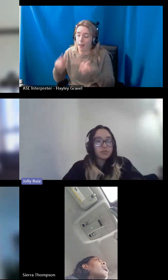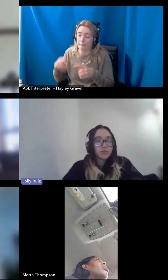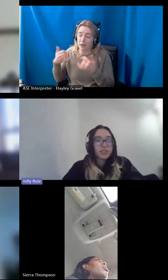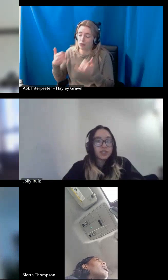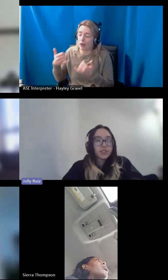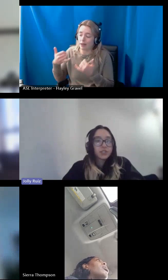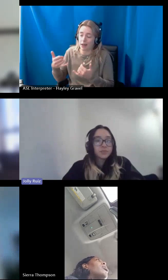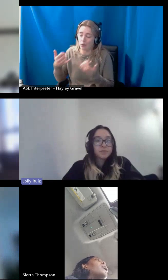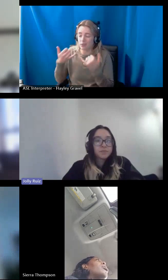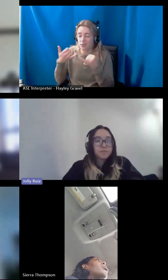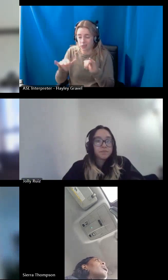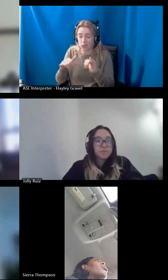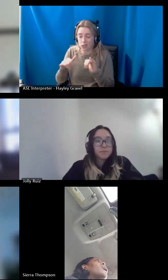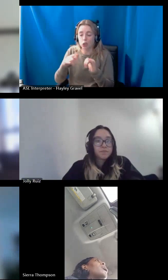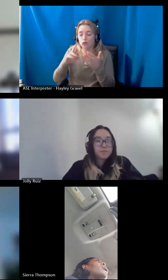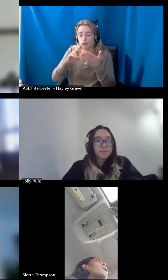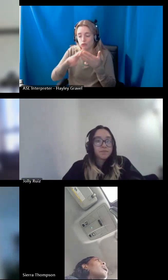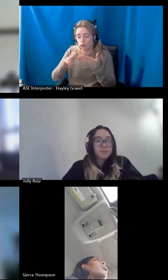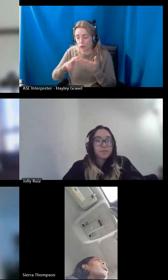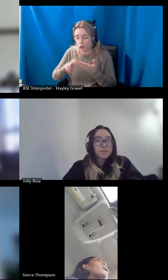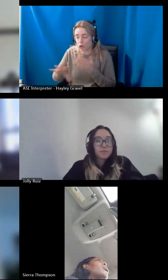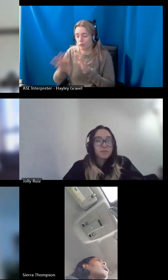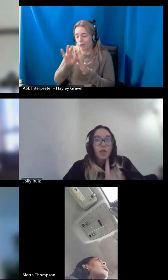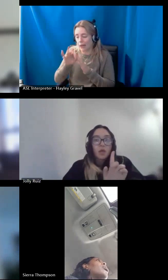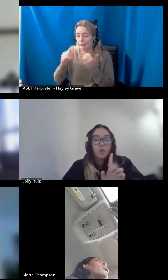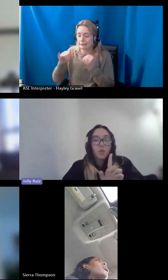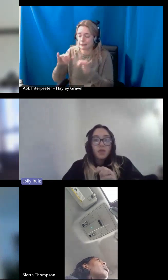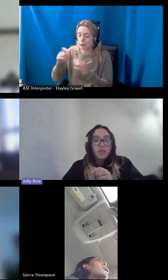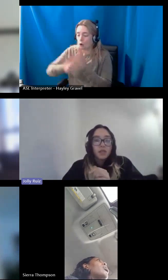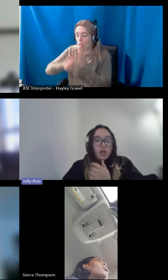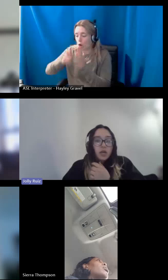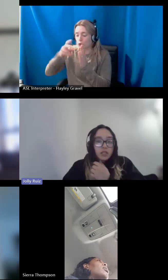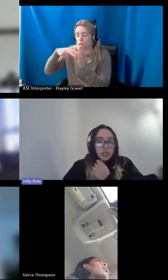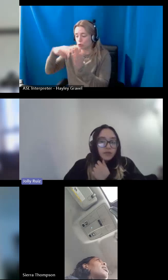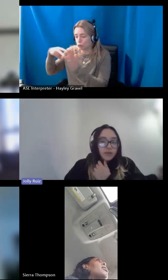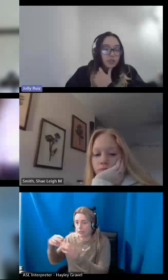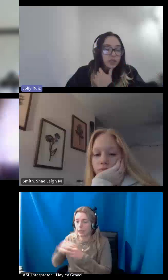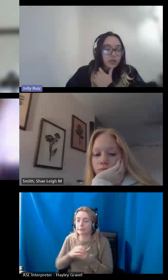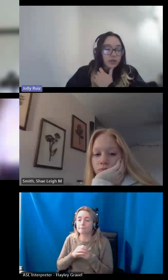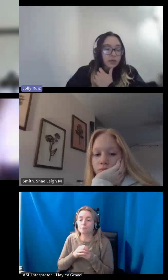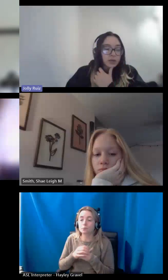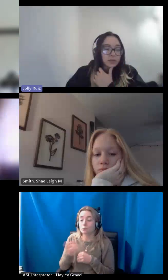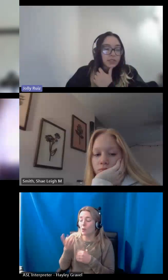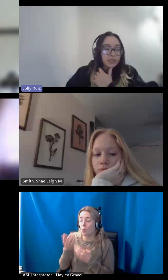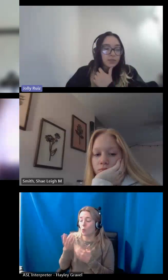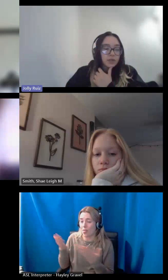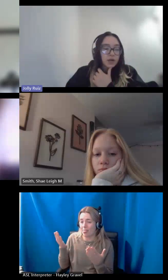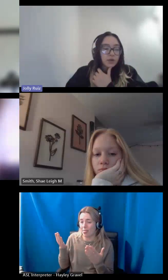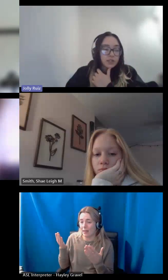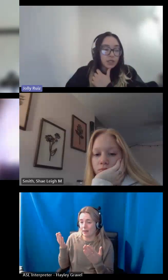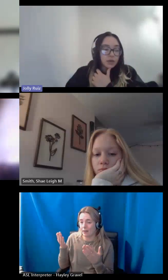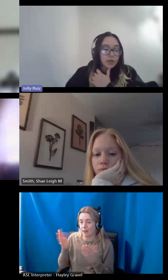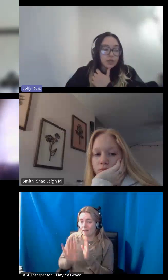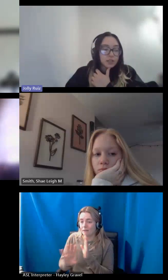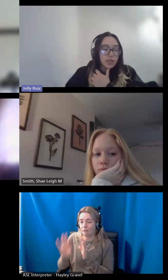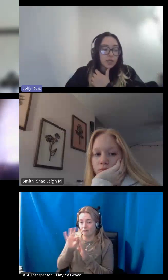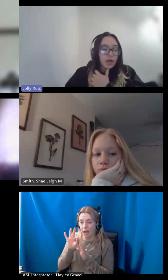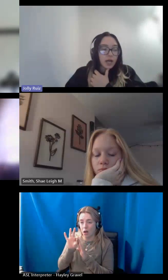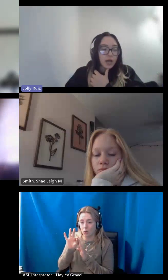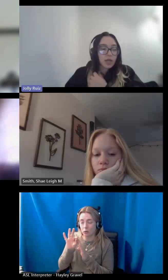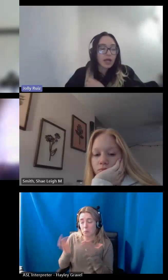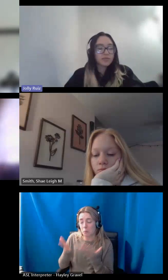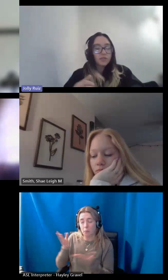and research. Okay. One thing that I did find that is something that I was thinking